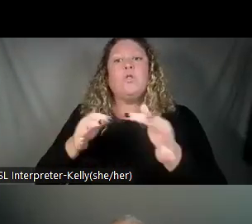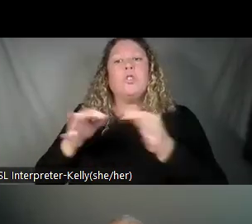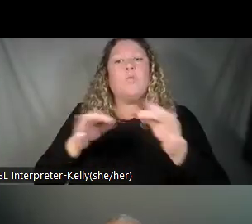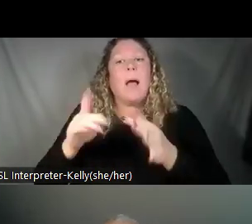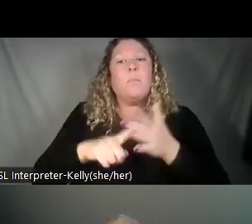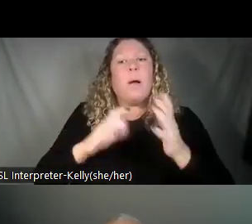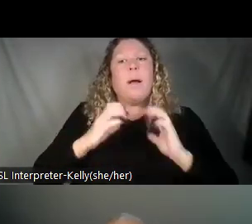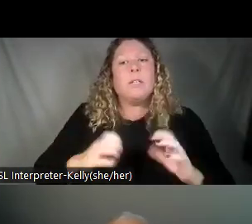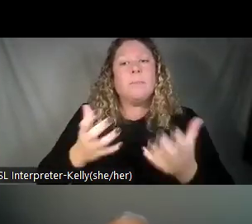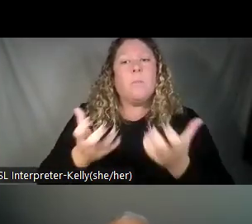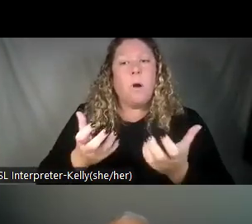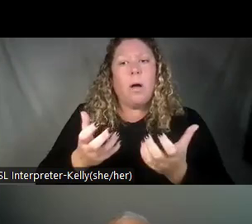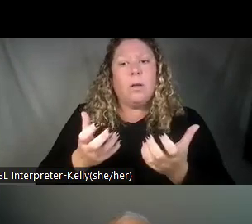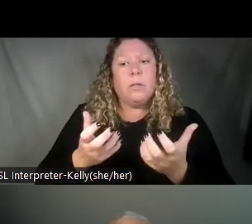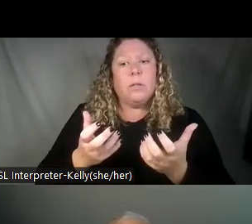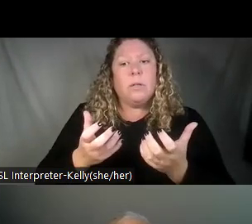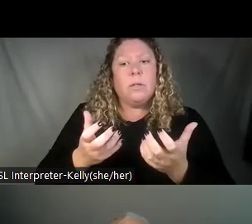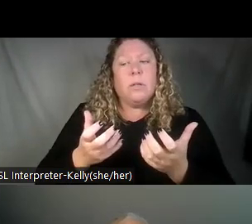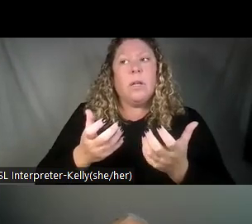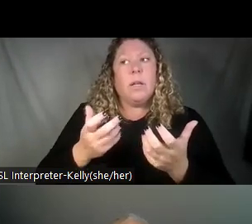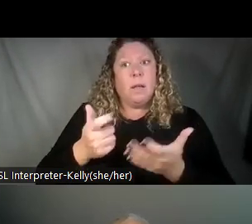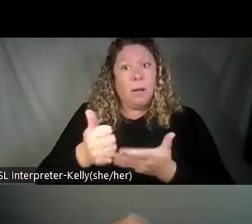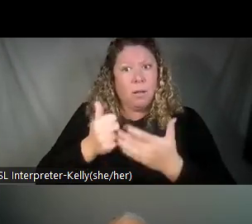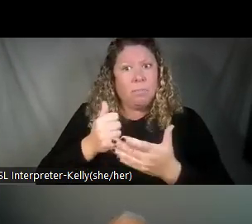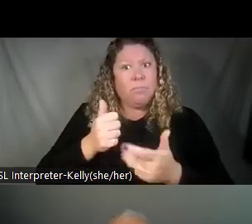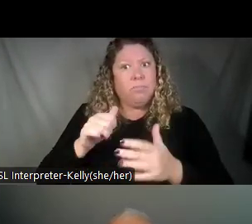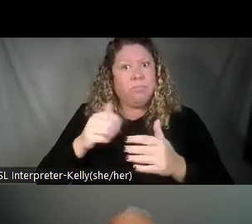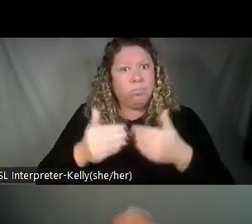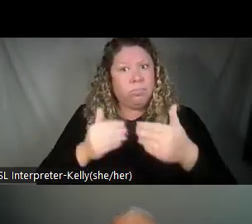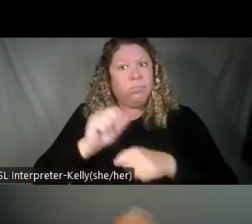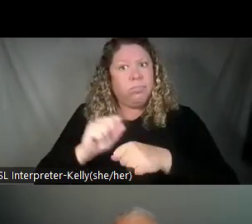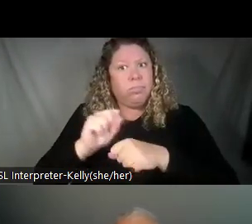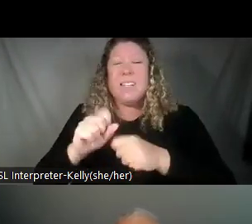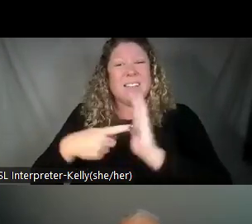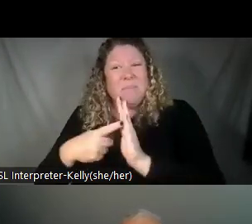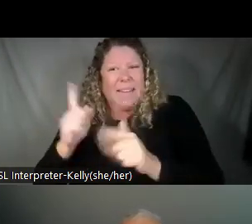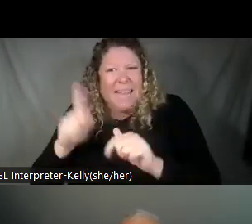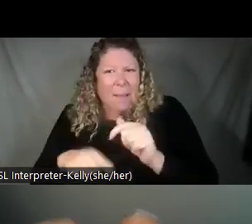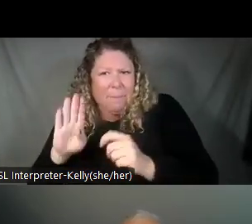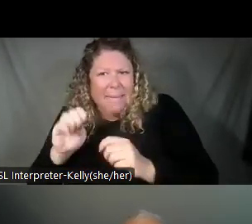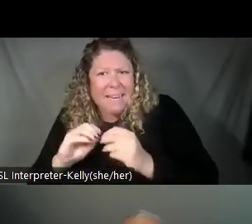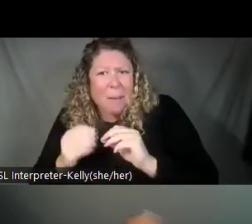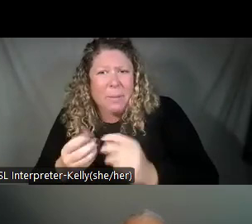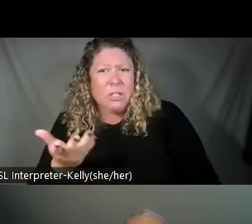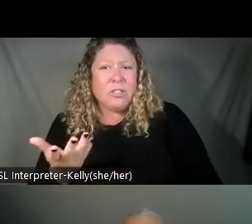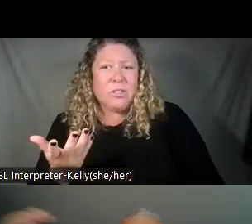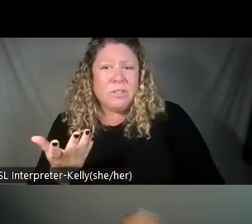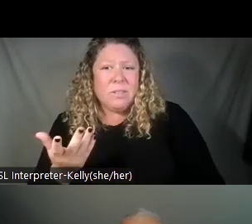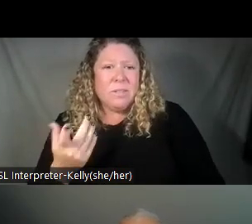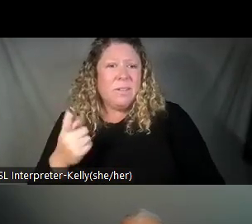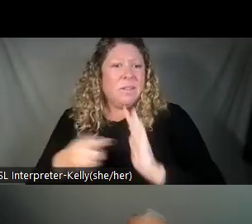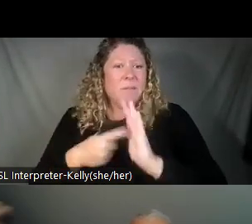work toward those qualitative metrics, because sometimes we can't quantify things. Sometimes what we want is more